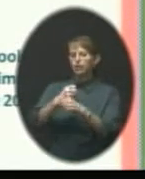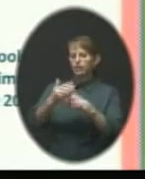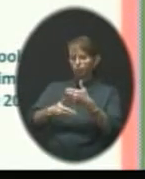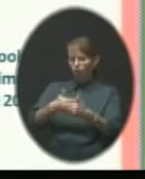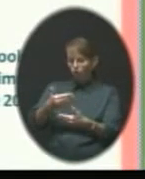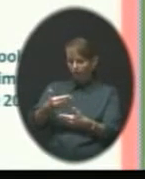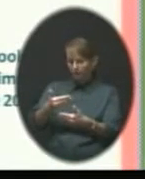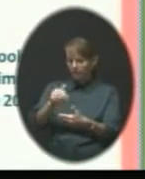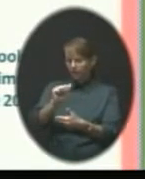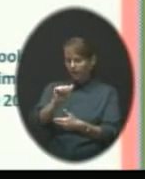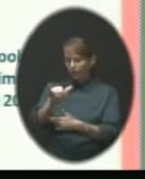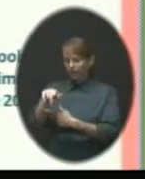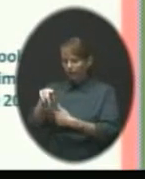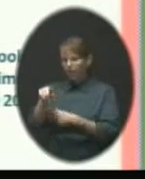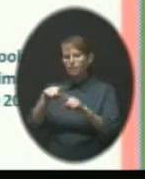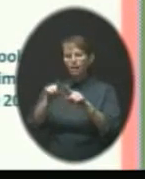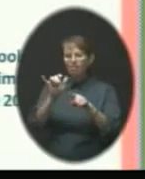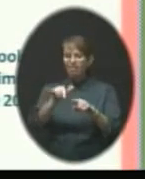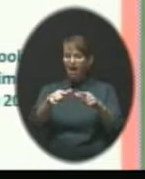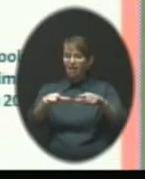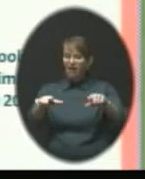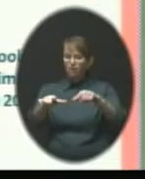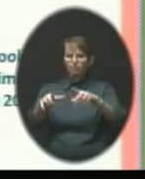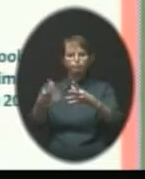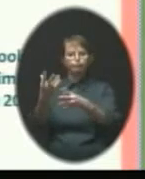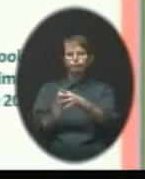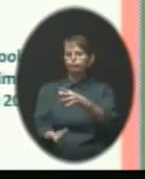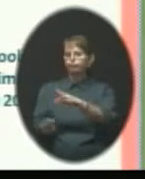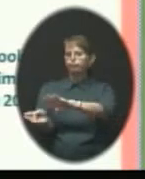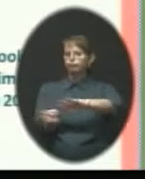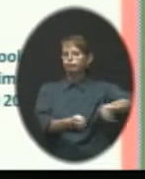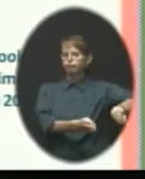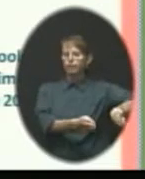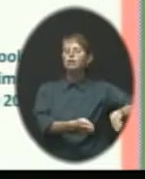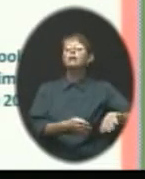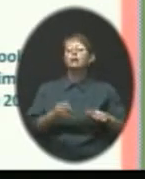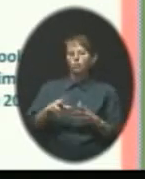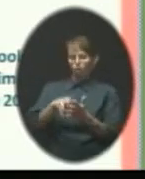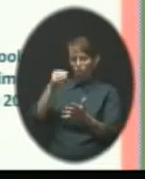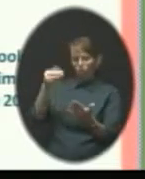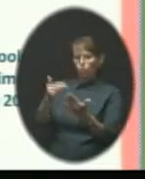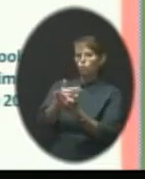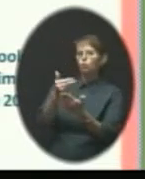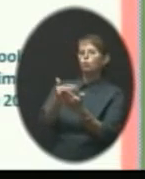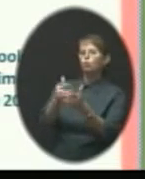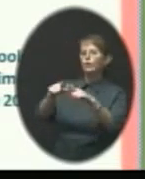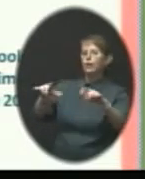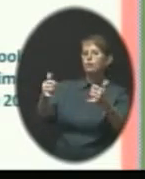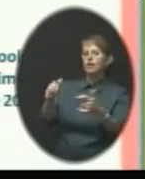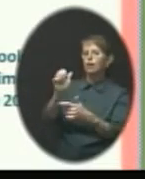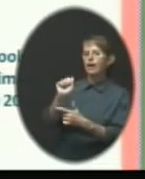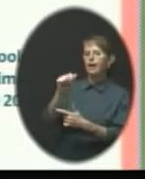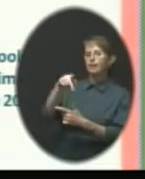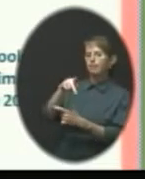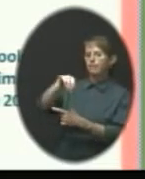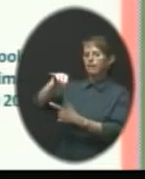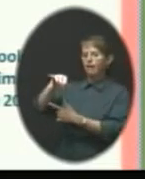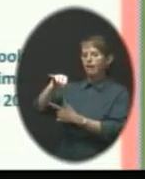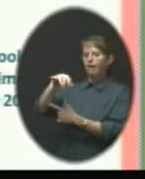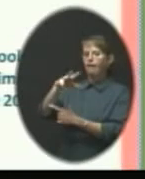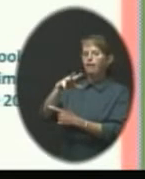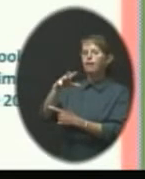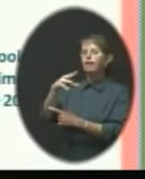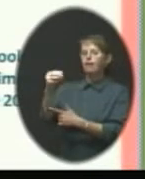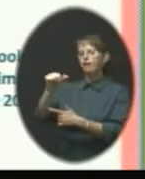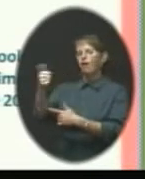with you tonight that that language is gone. So we're going to learn some new language. We're going to learn some API, and we're going to learn some other acronyms